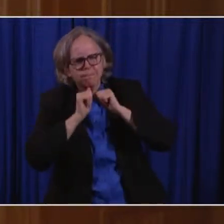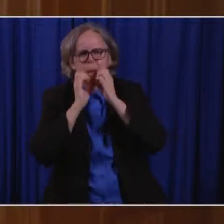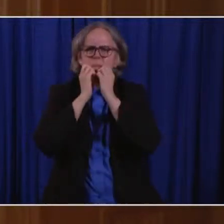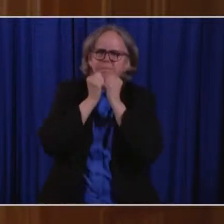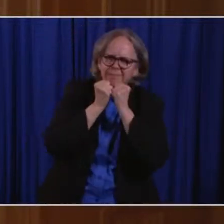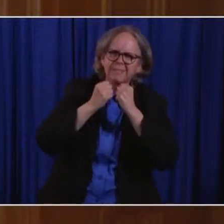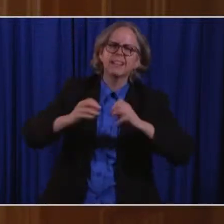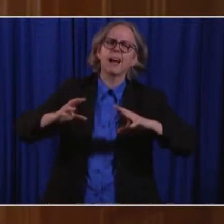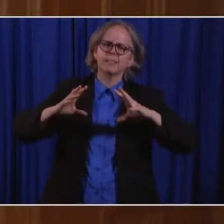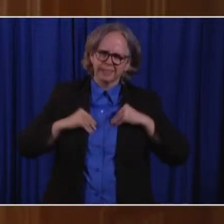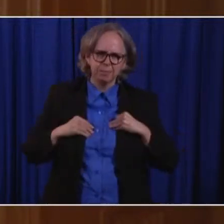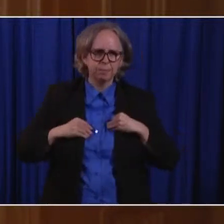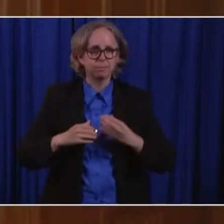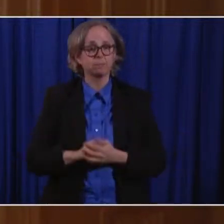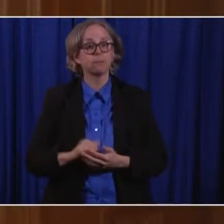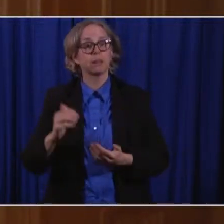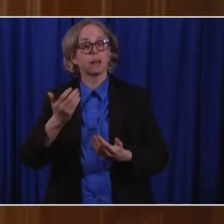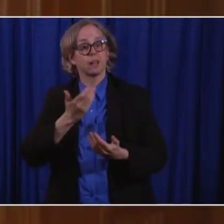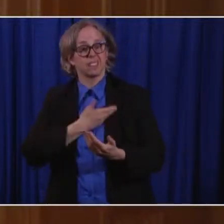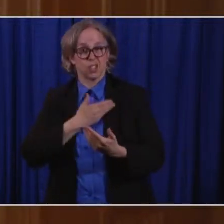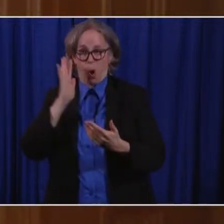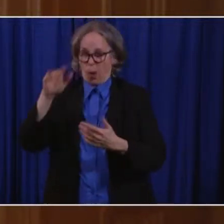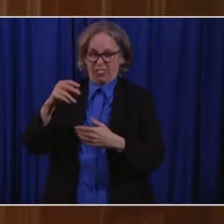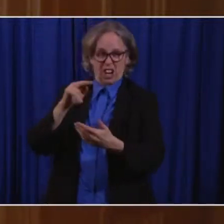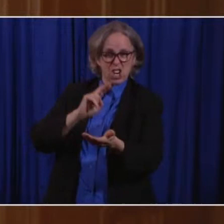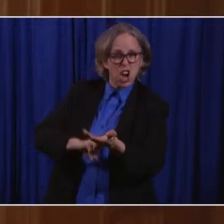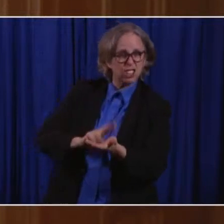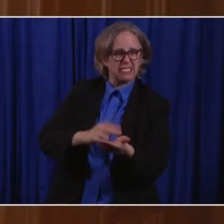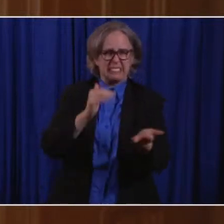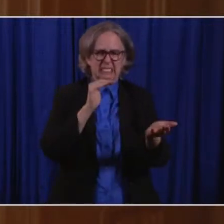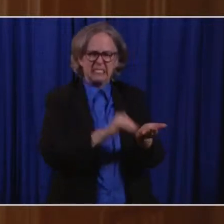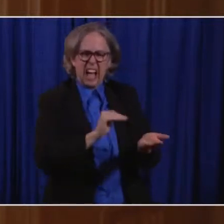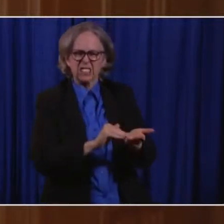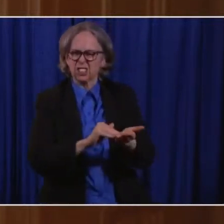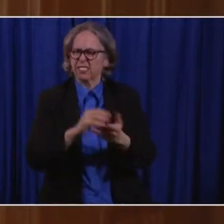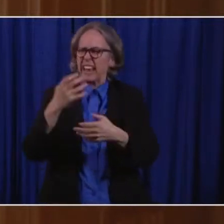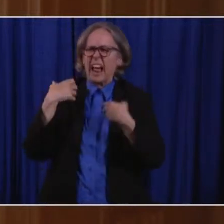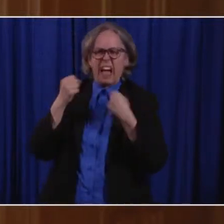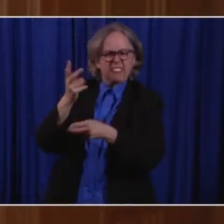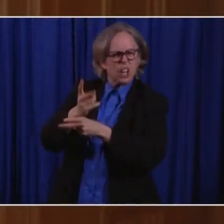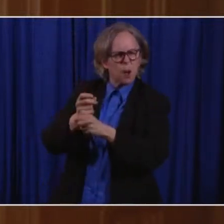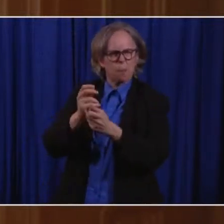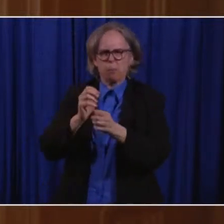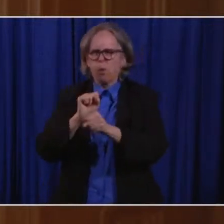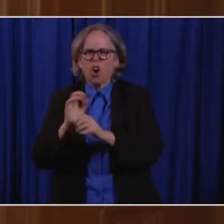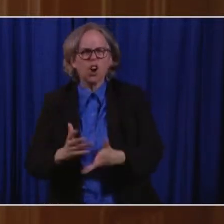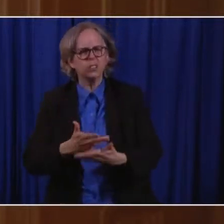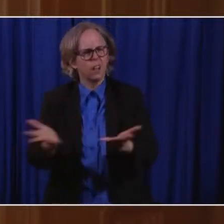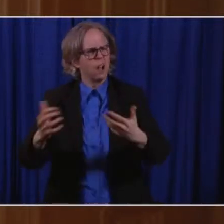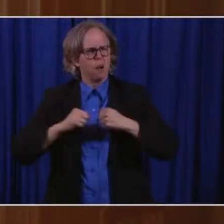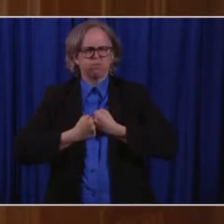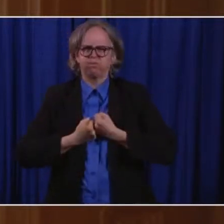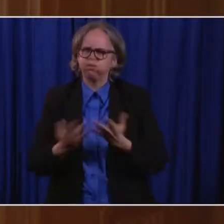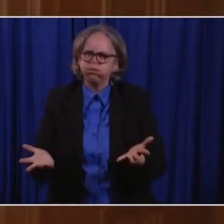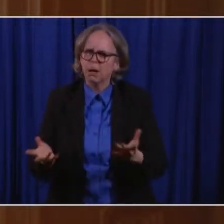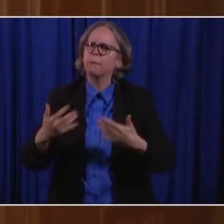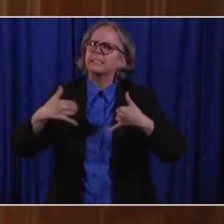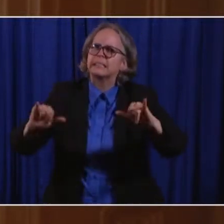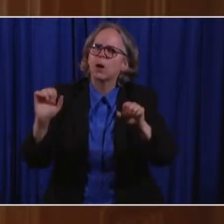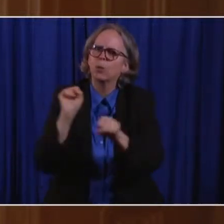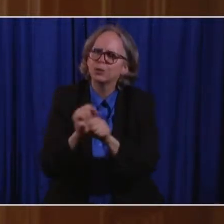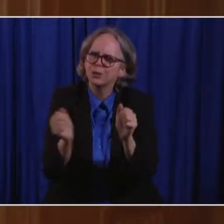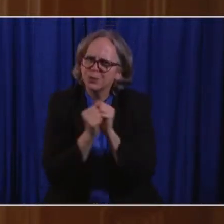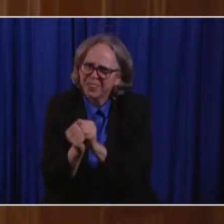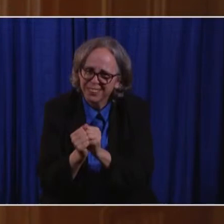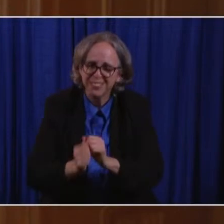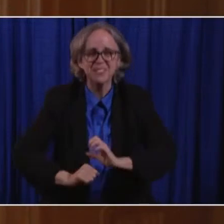healthcare workers acted so heroically. Ohioans encouraged each other and looked out for each other, from flying the